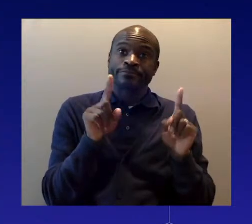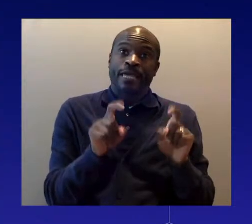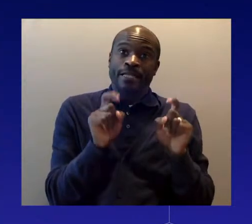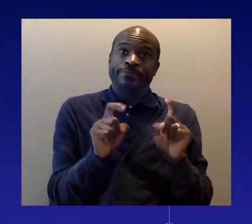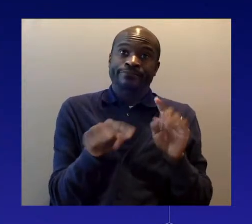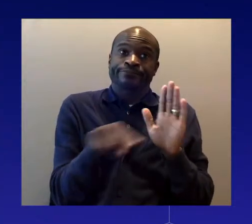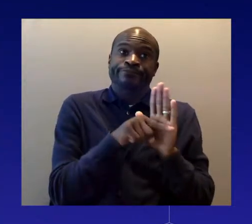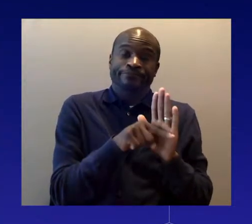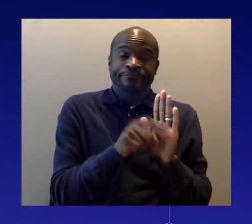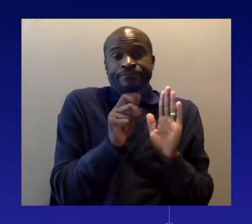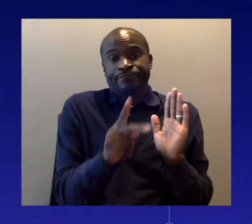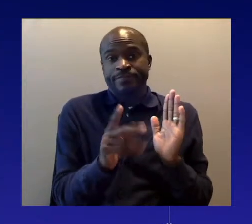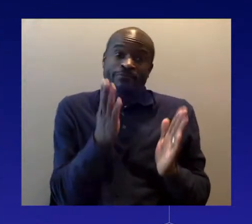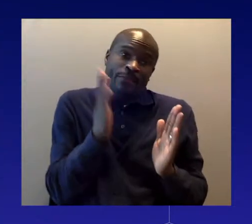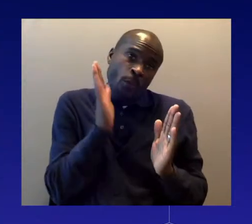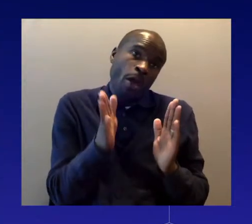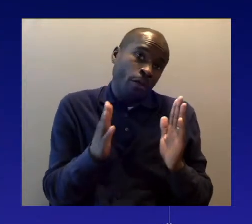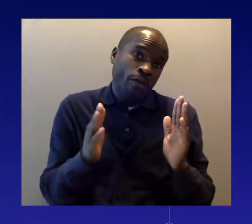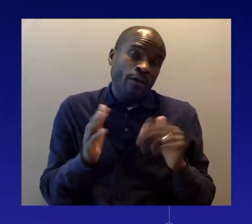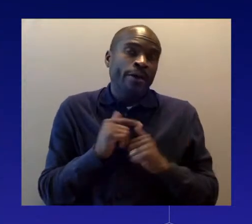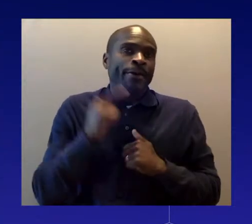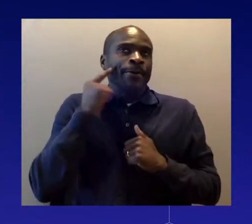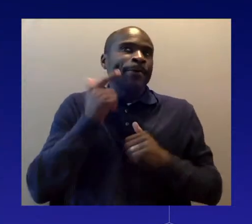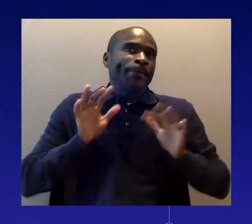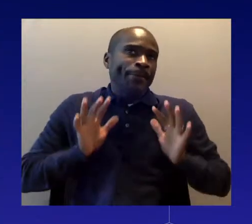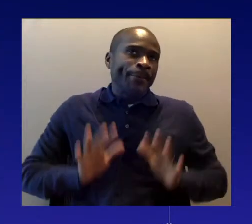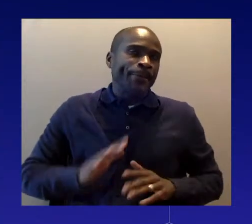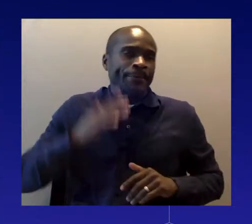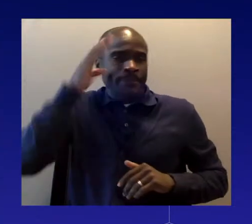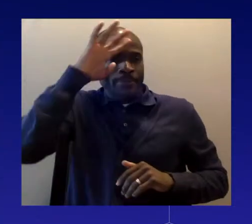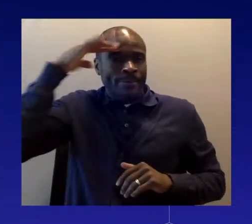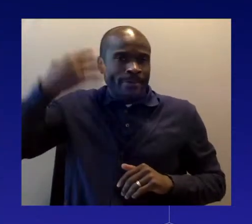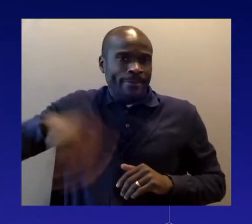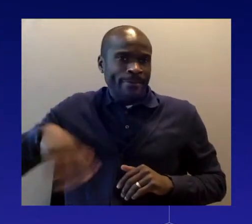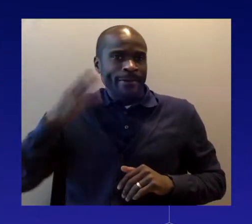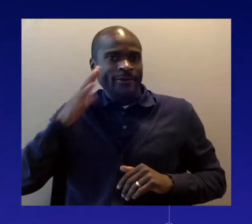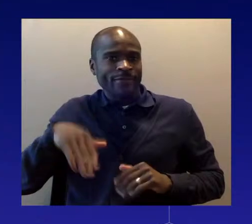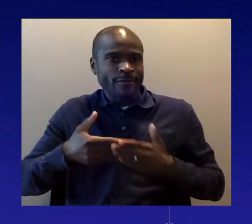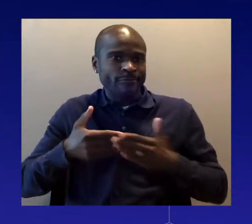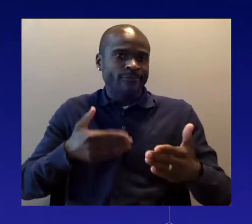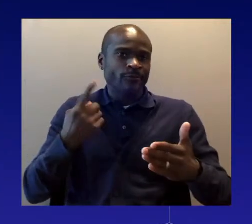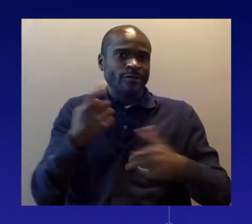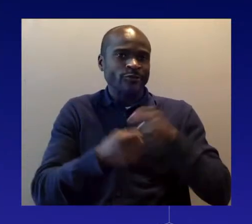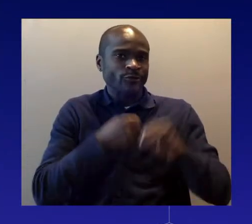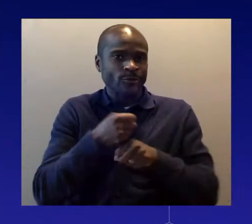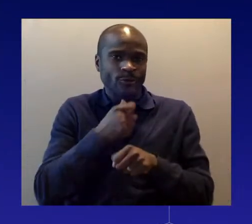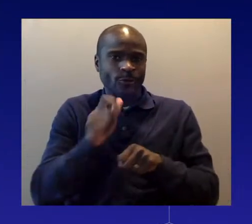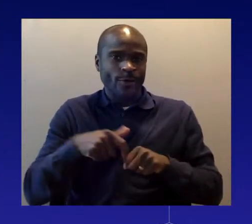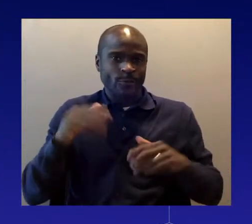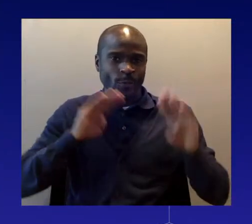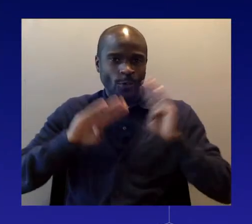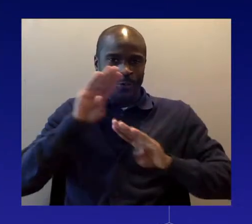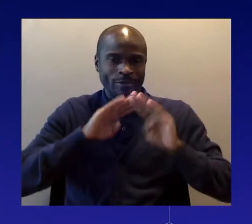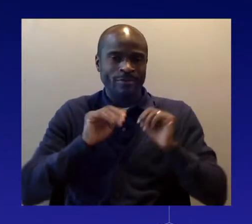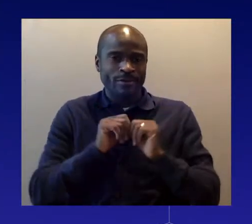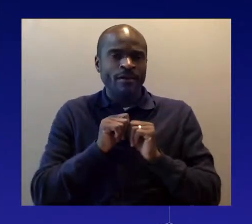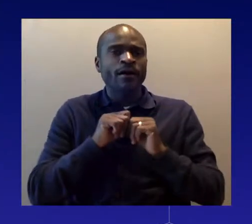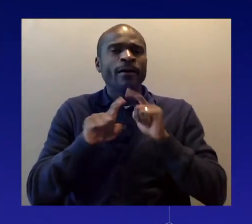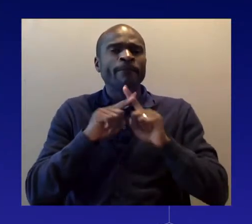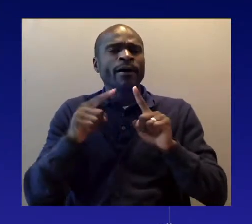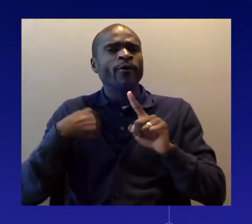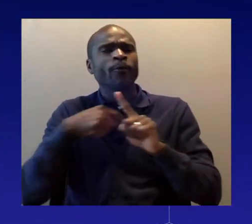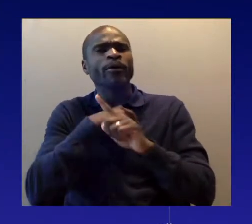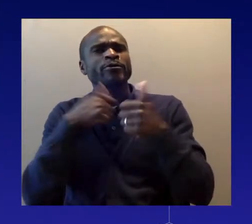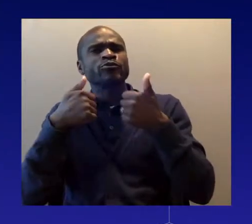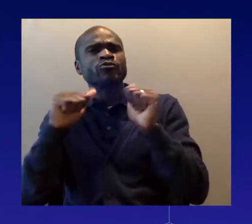AI is we're trying to identify and predict who are the people that are going to have those positive tests so that perhaps we can concentrate